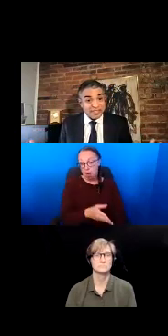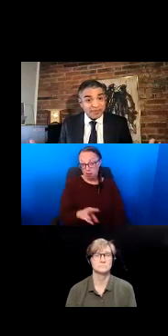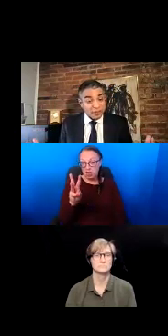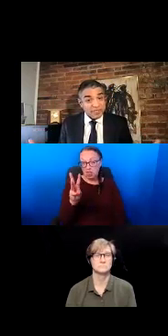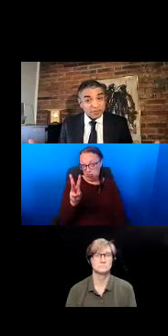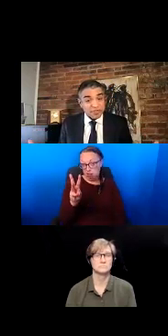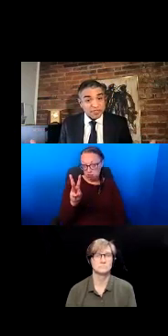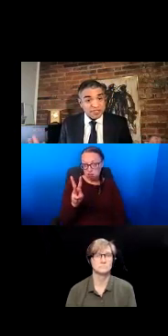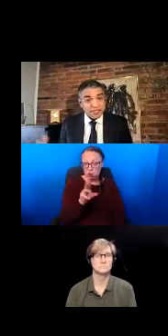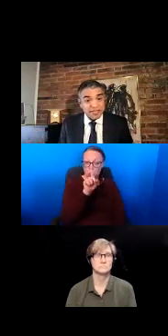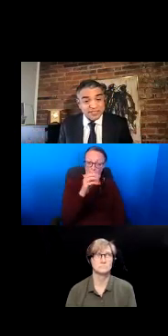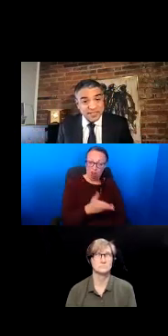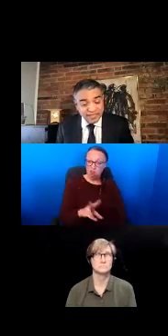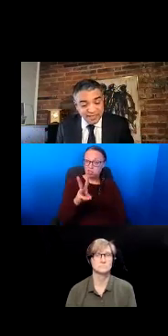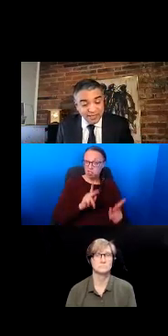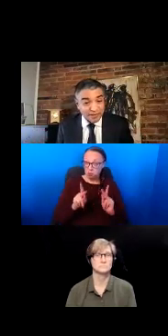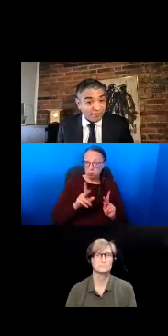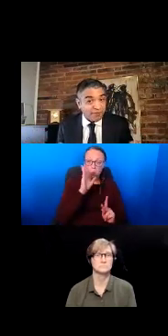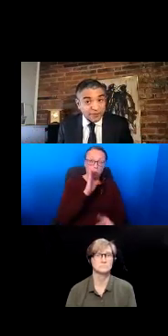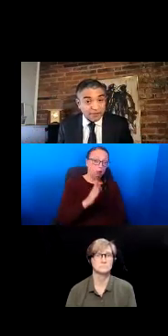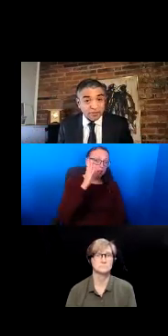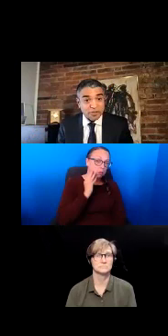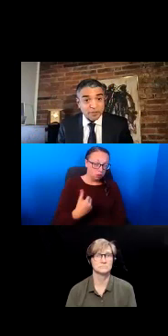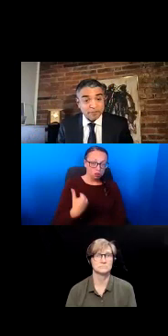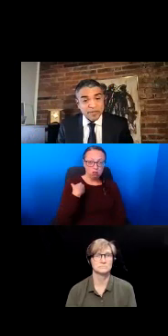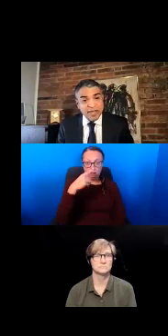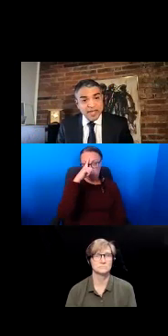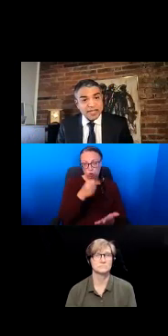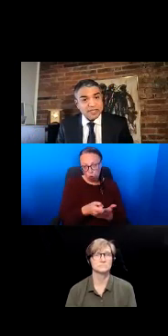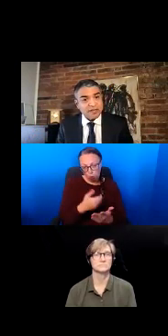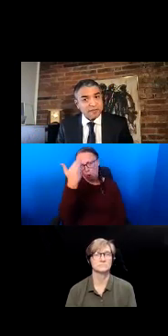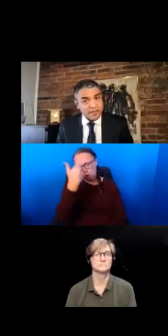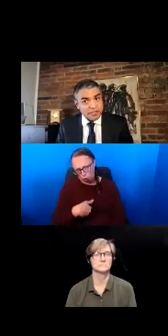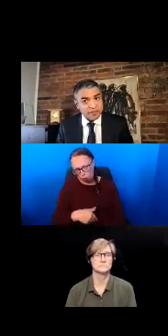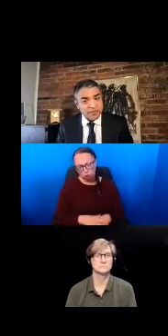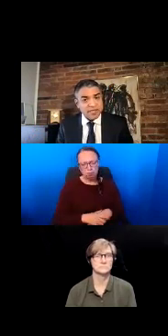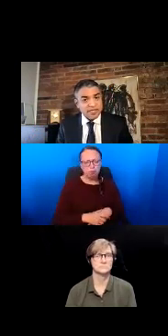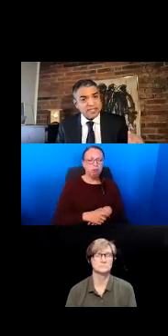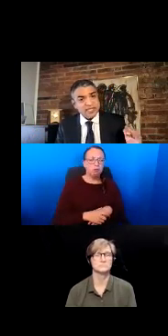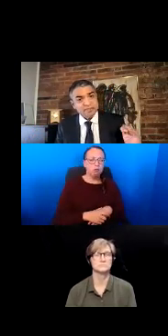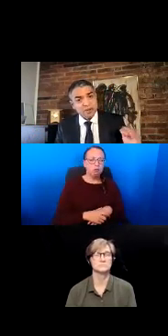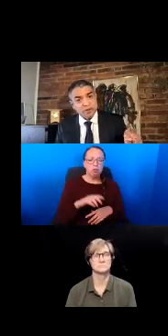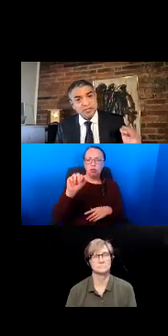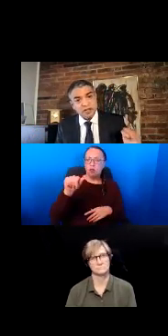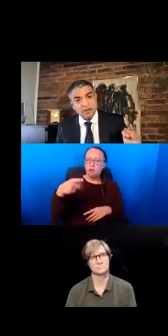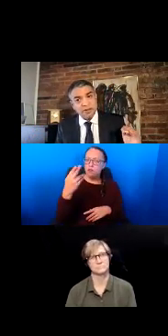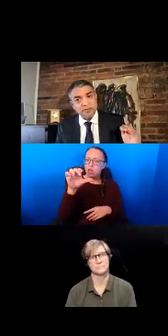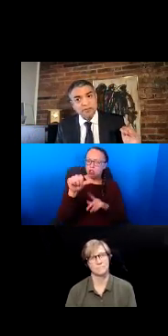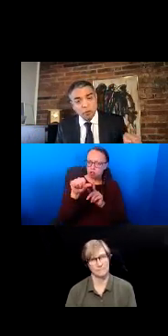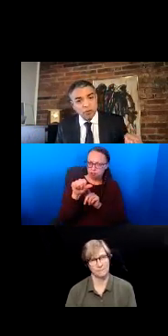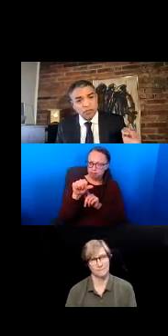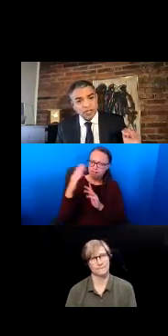that's 1 in 6 persons. That is a very large number. And aphasia is the most